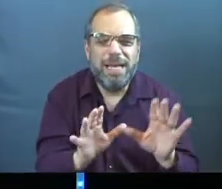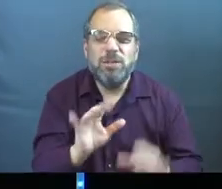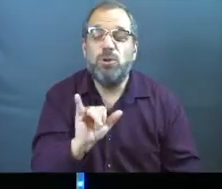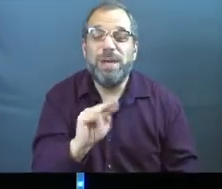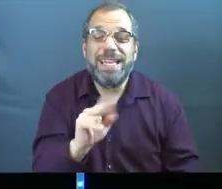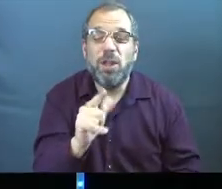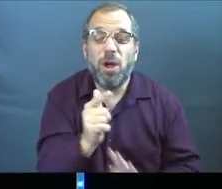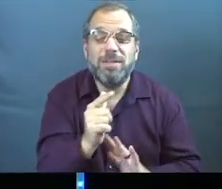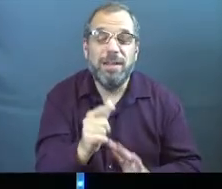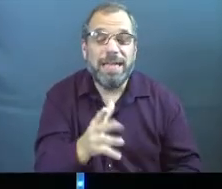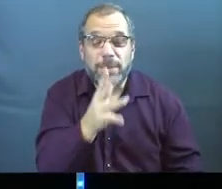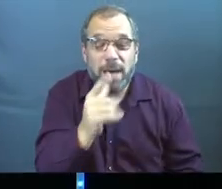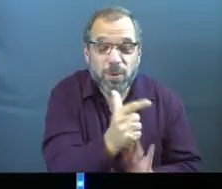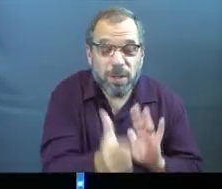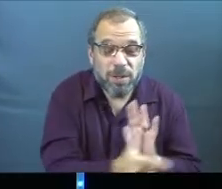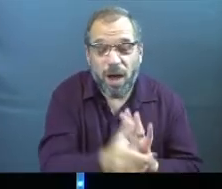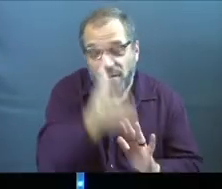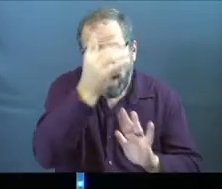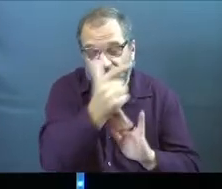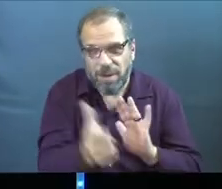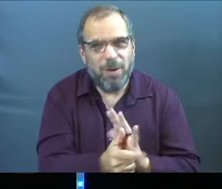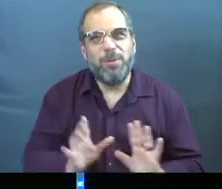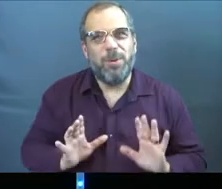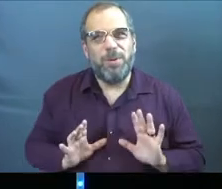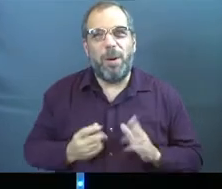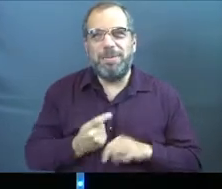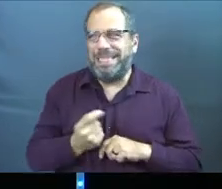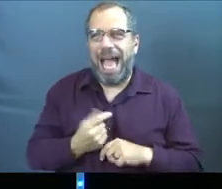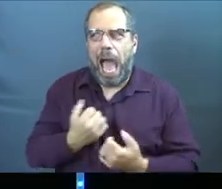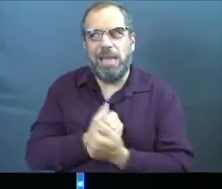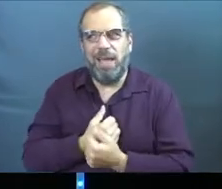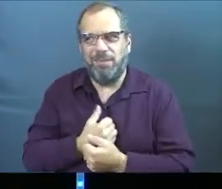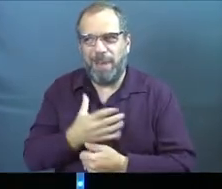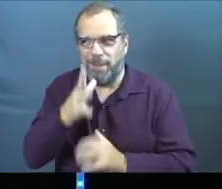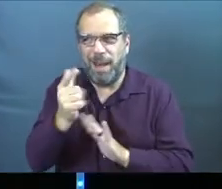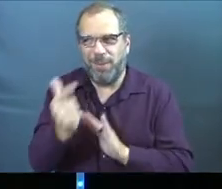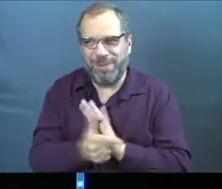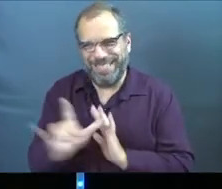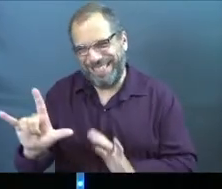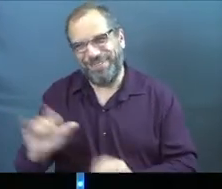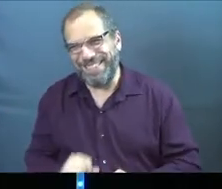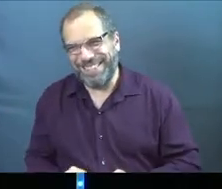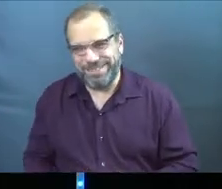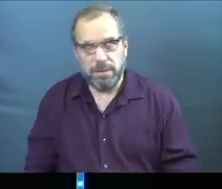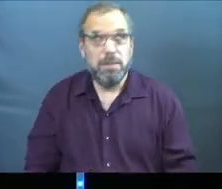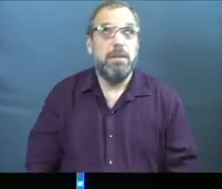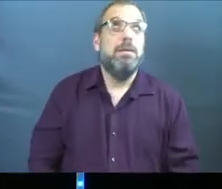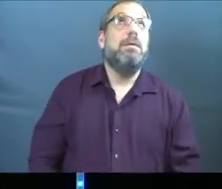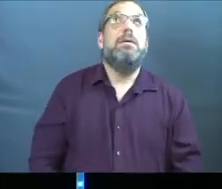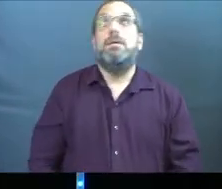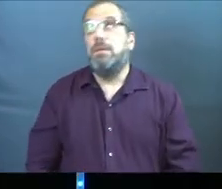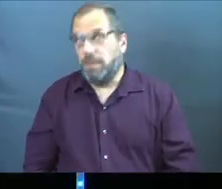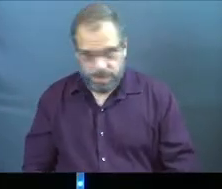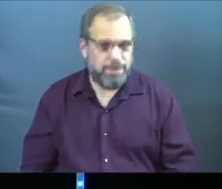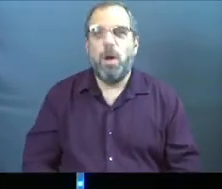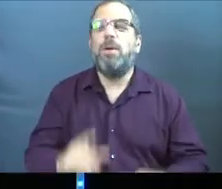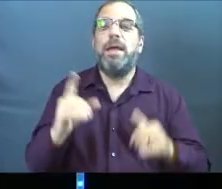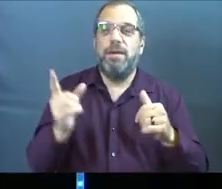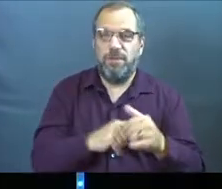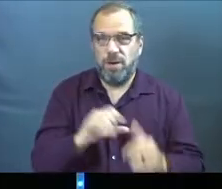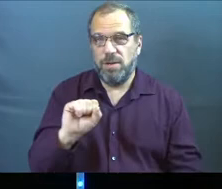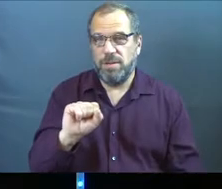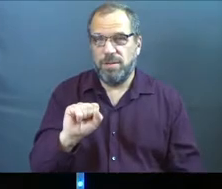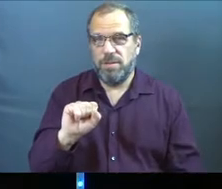in-laws count? No, I'm joking. I'm joking. I love my in-laws. Miss Anna, I love you. All right. So some context on what we're about to read in 1